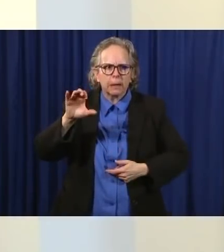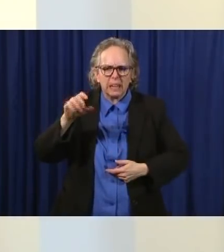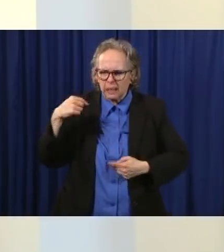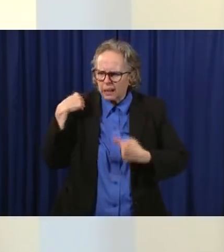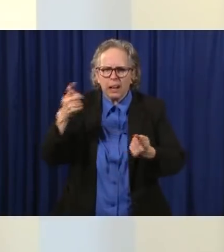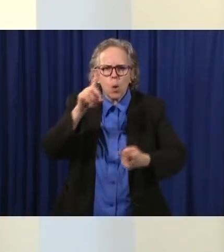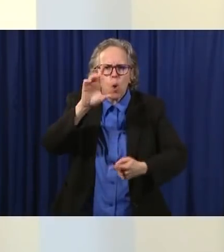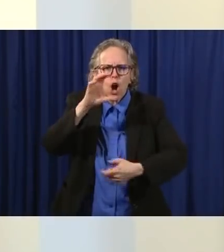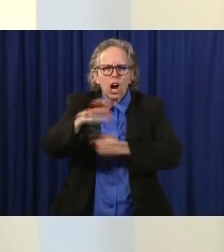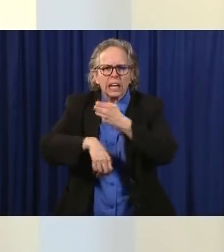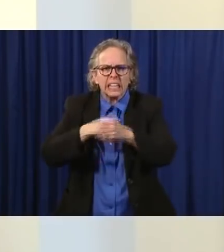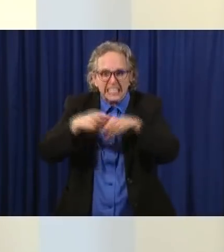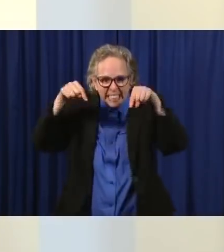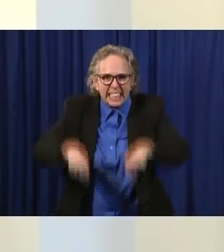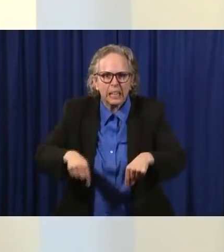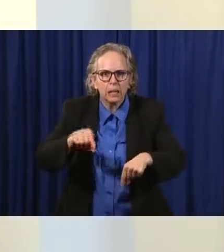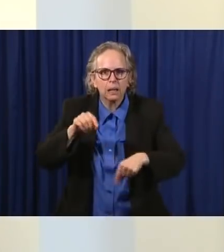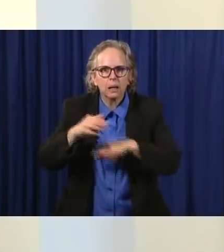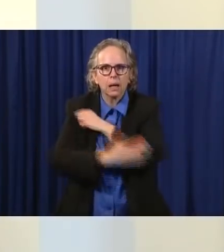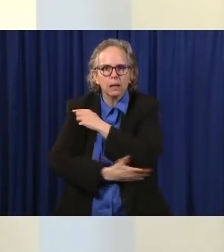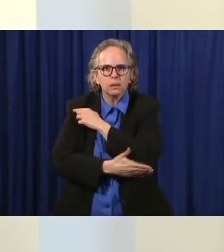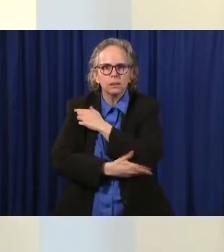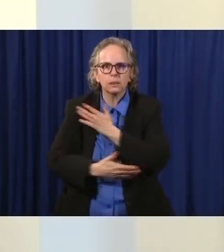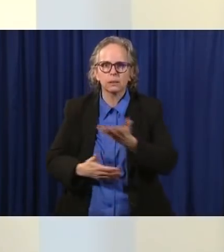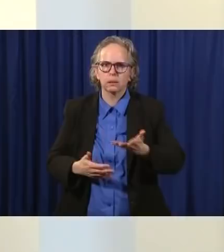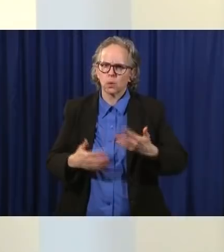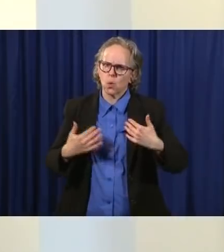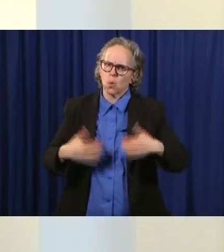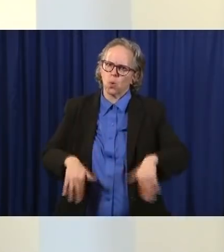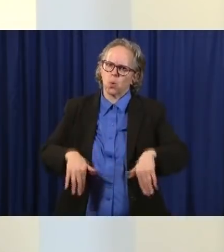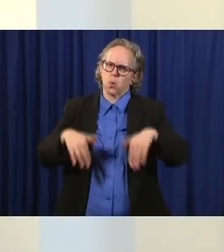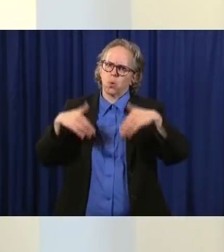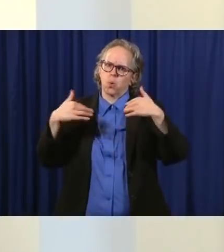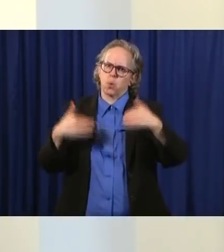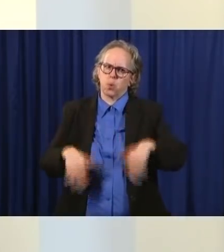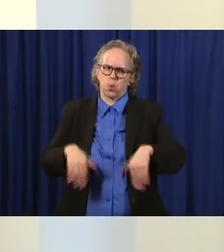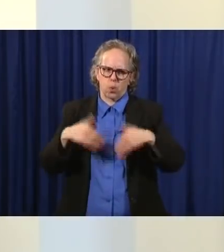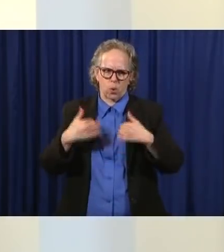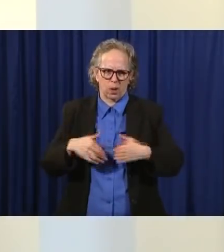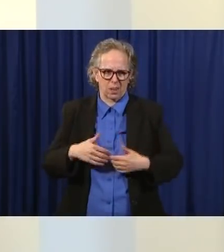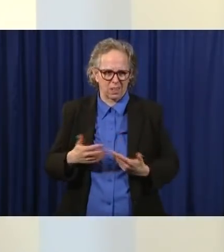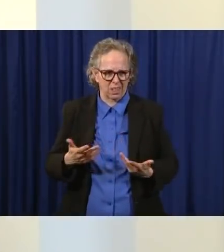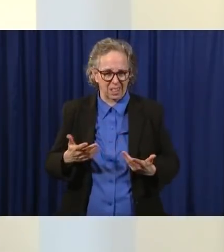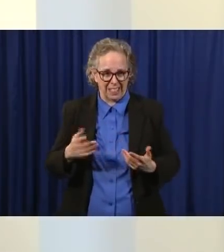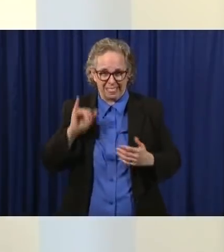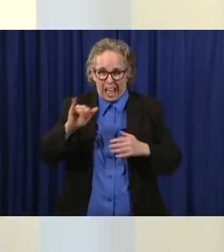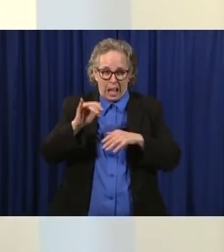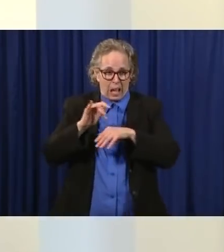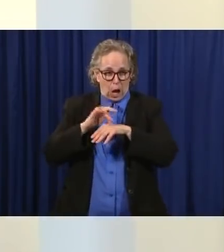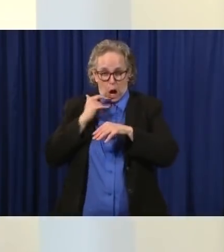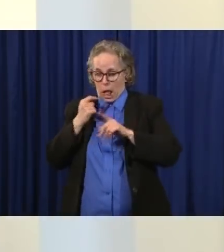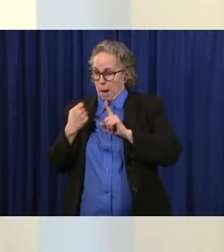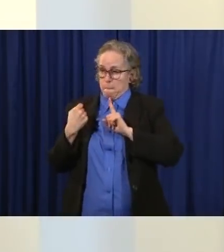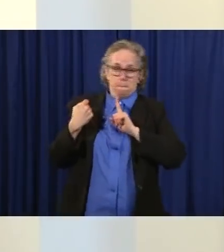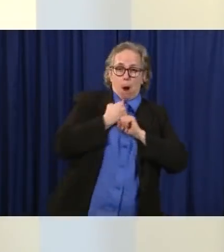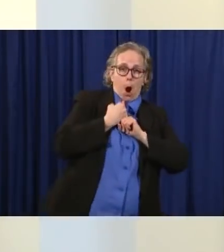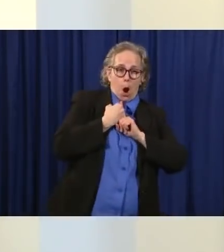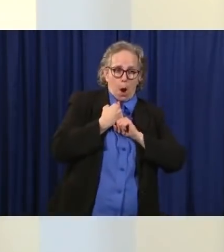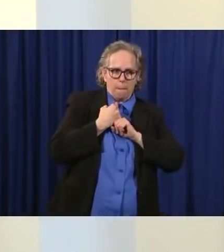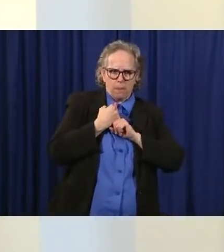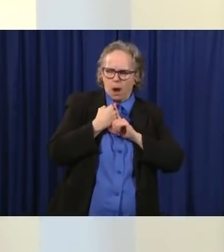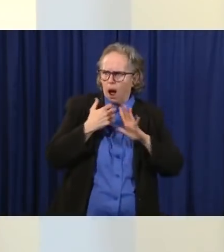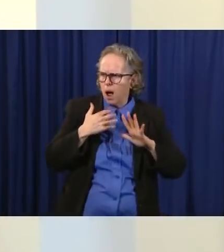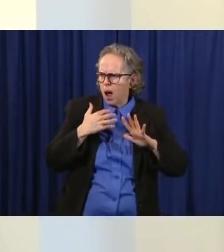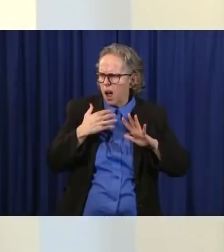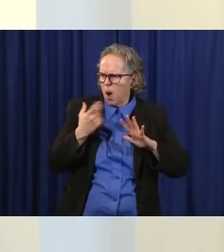so the tools in our tool chest at the time, really, when we knew every day mattered, I still think